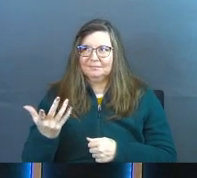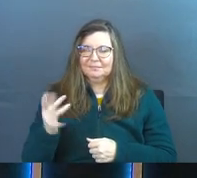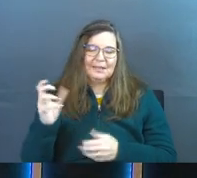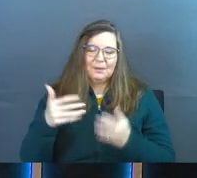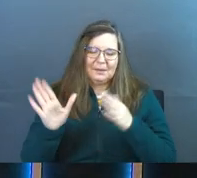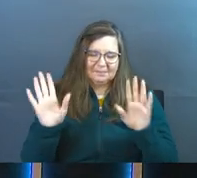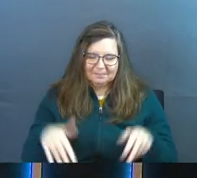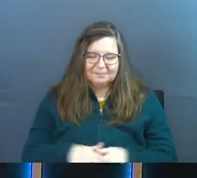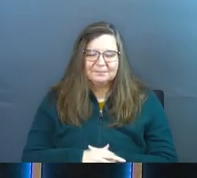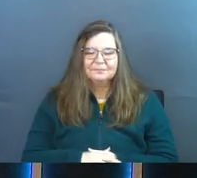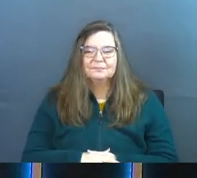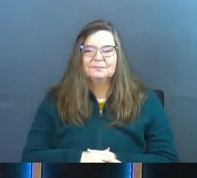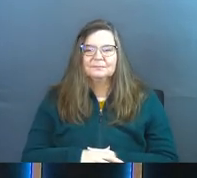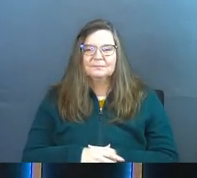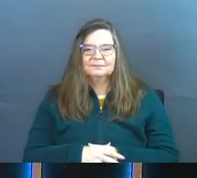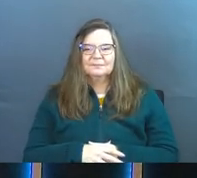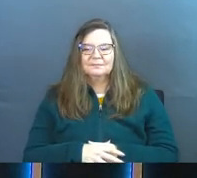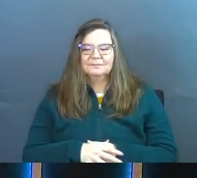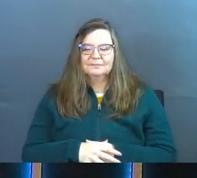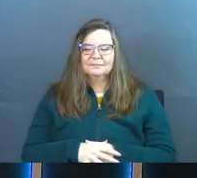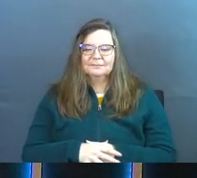yeah, anyway.